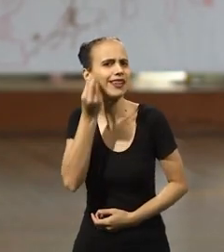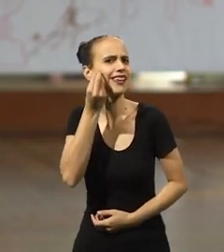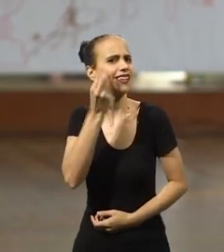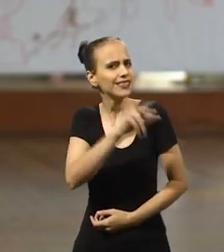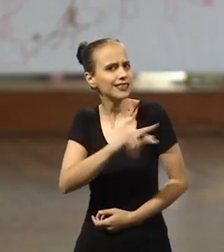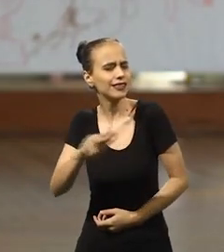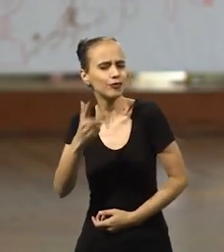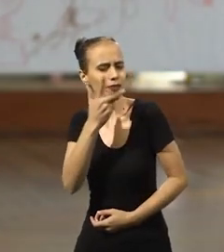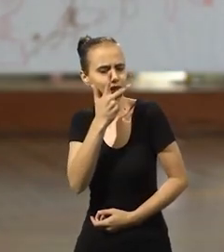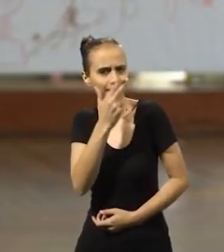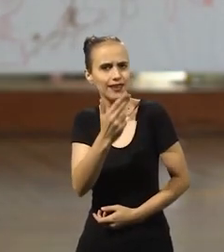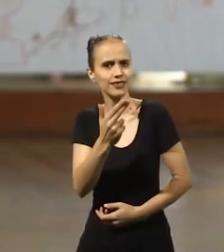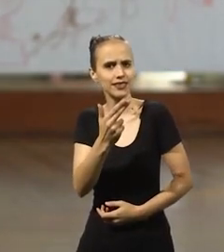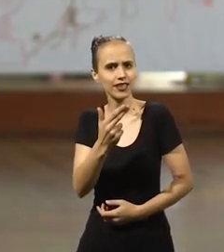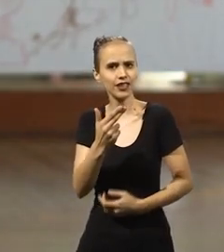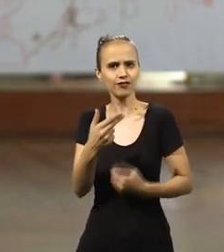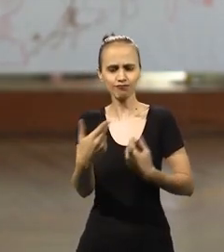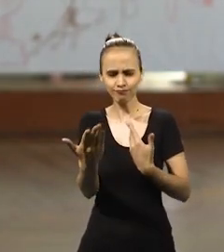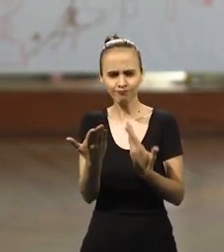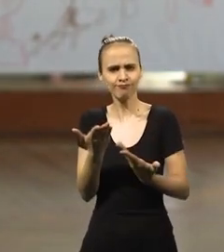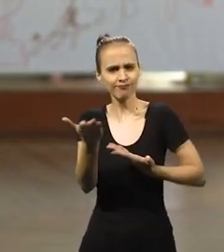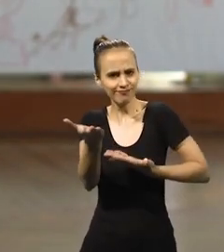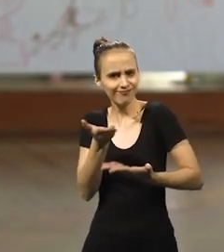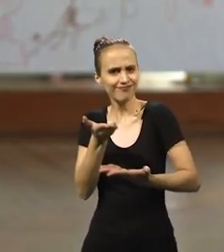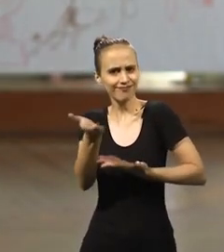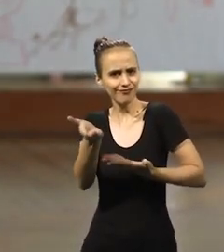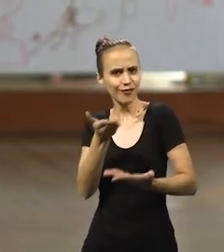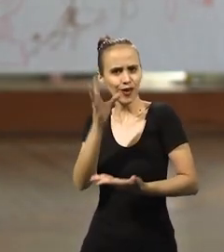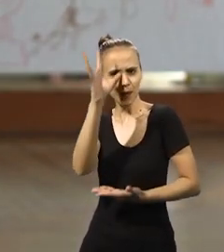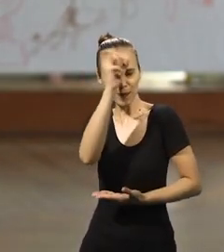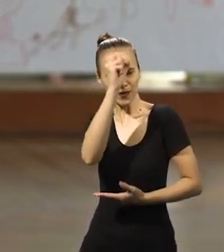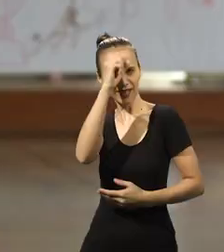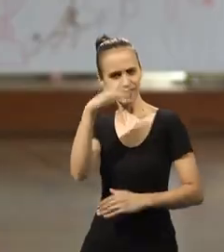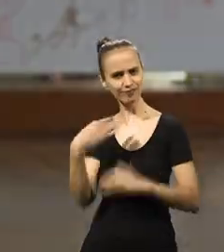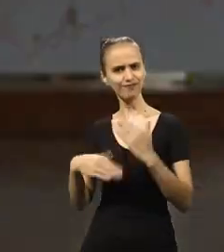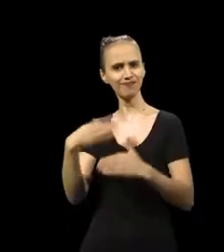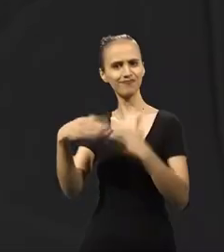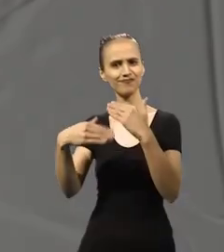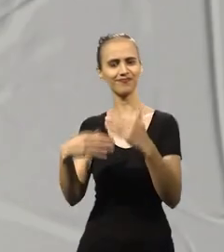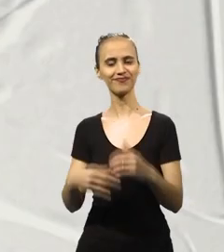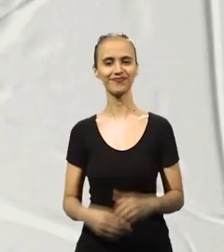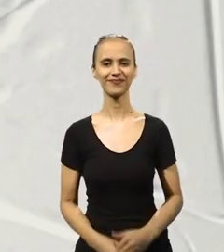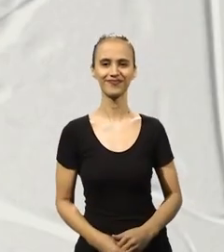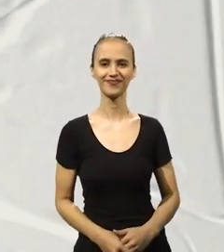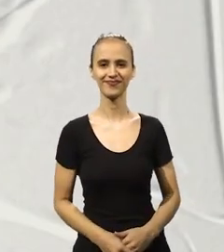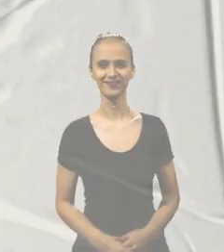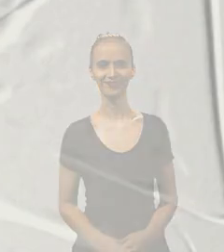our experience, and we learn each other like this.